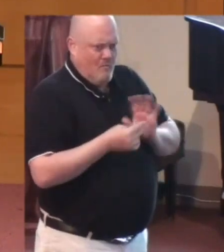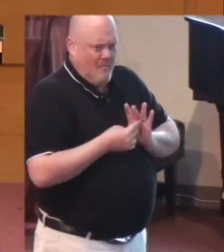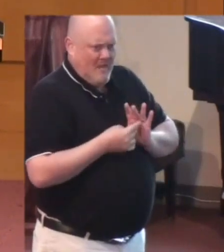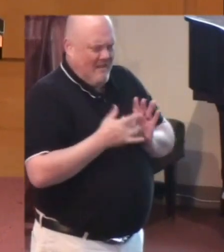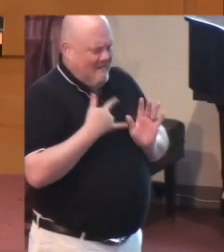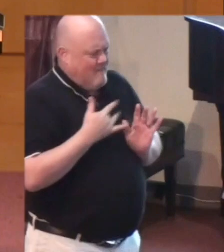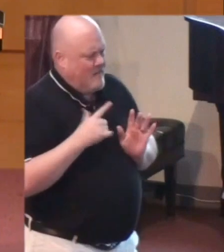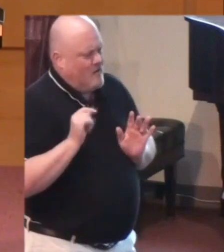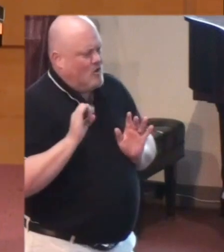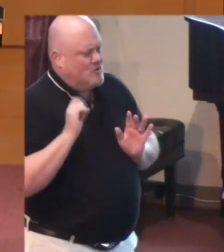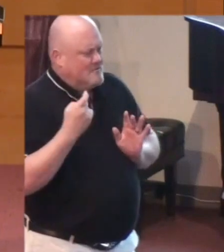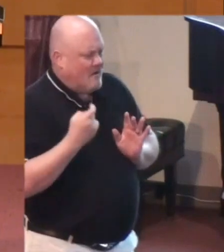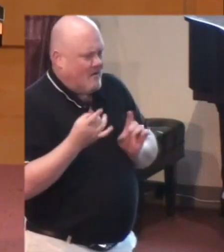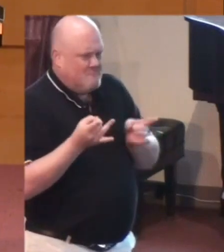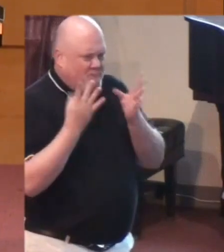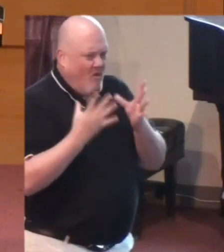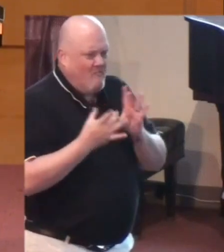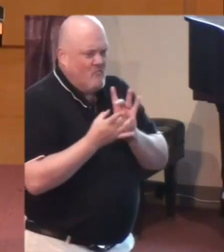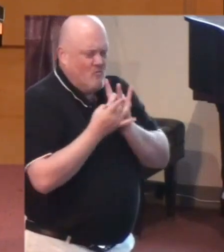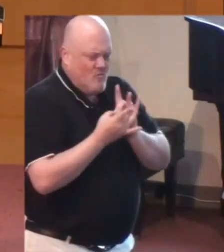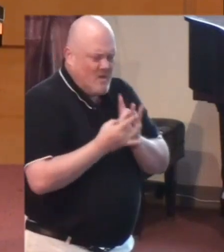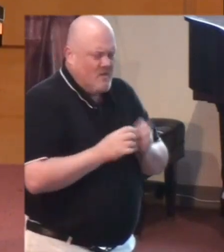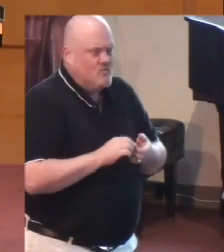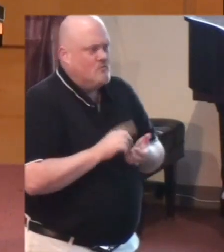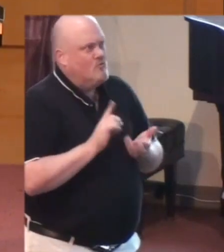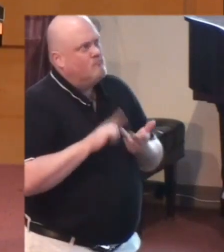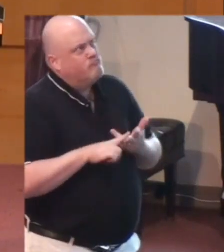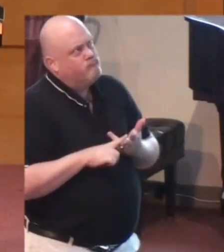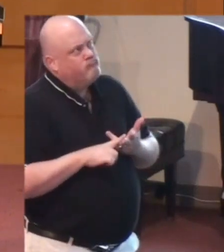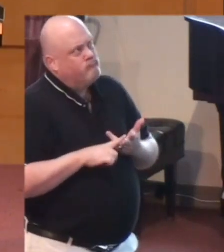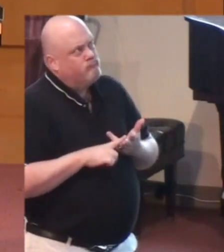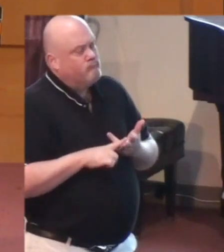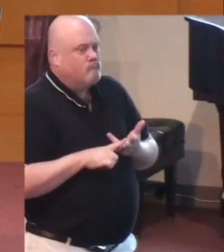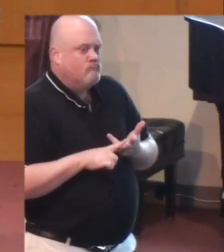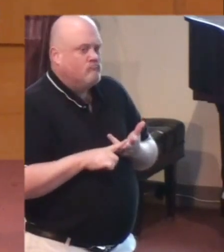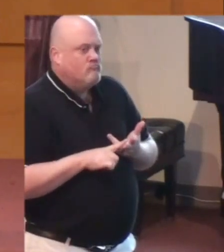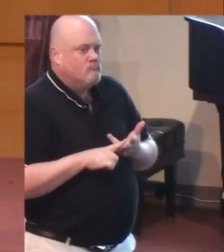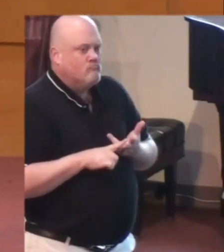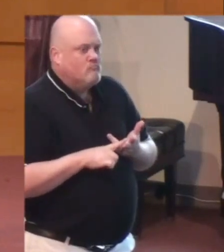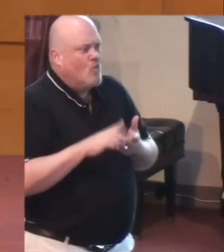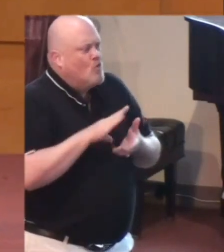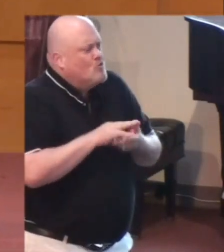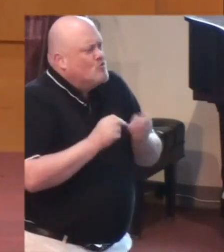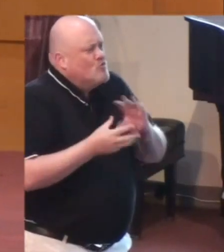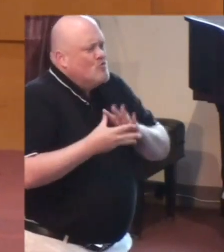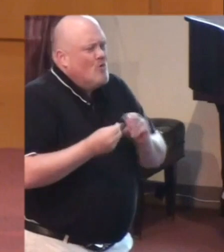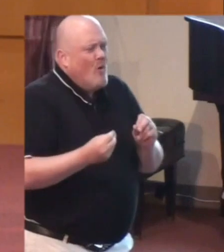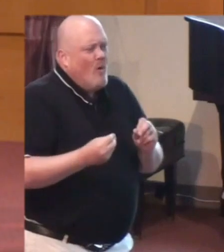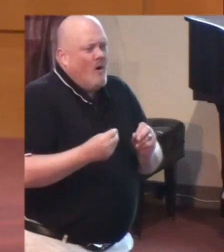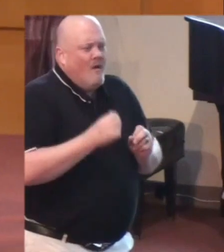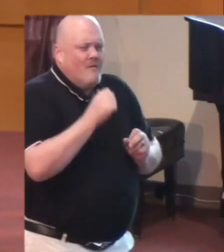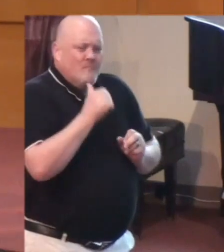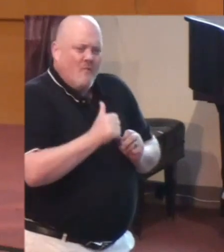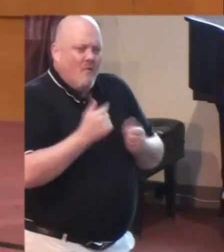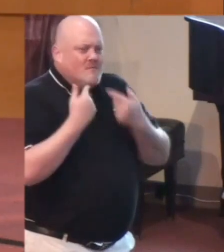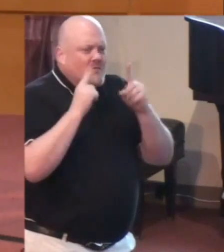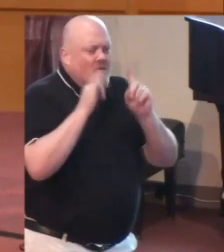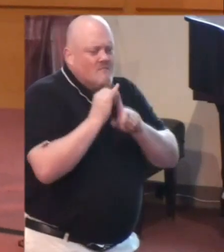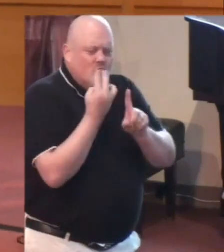toxic relationships, or perhaps a story that's not working for you